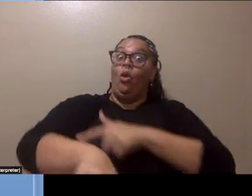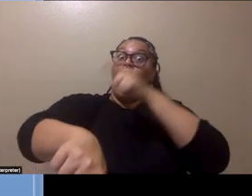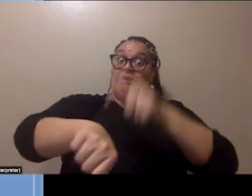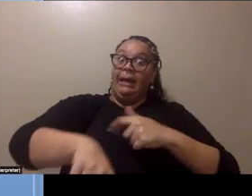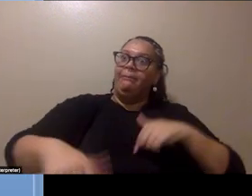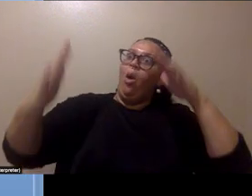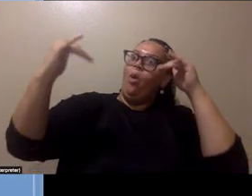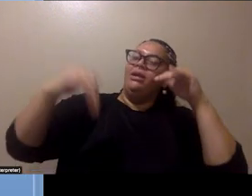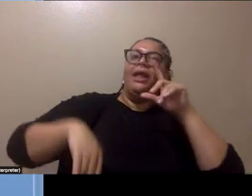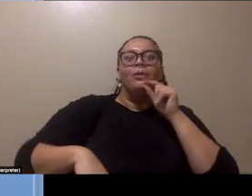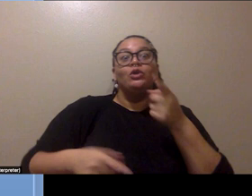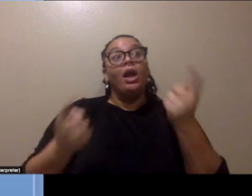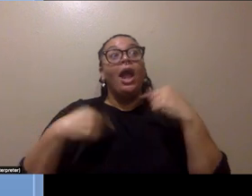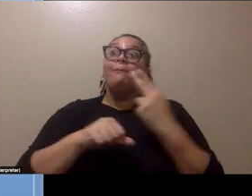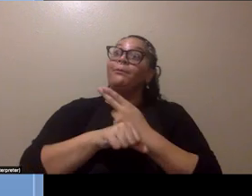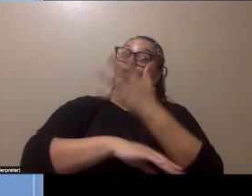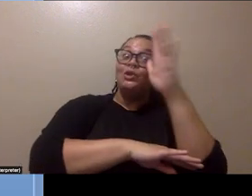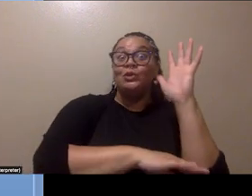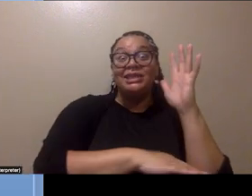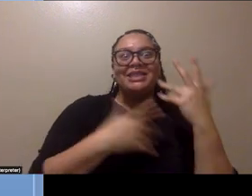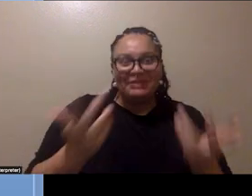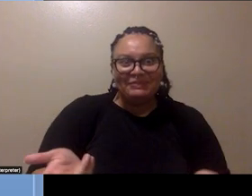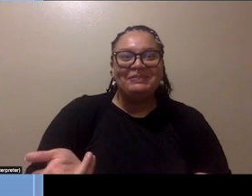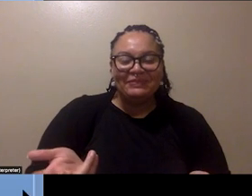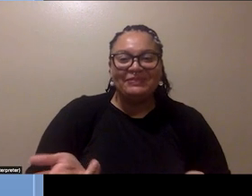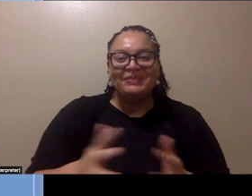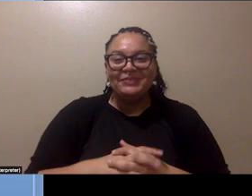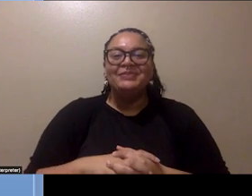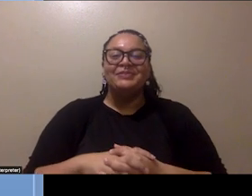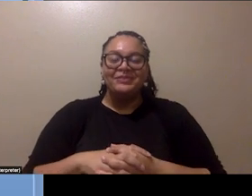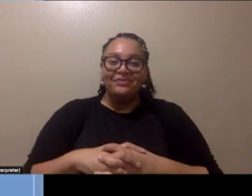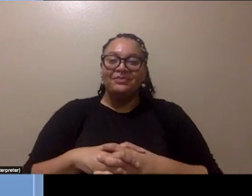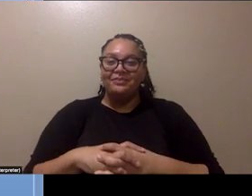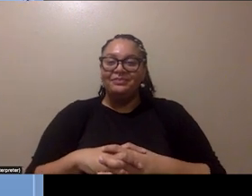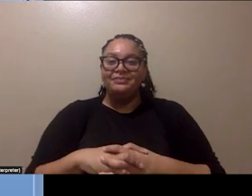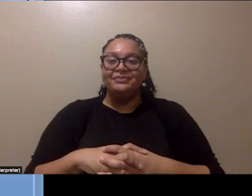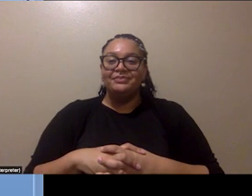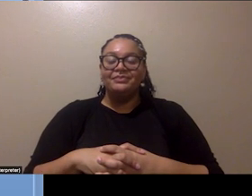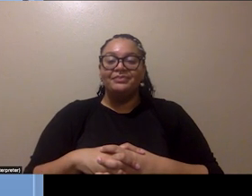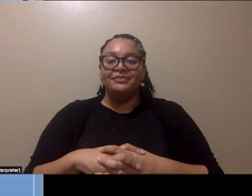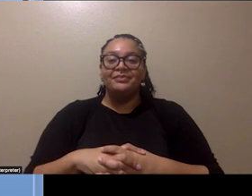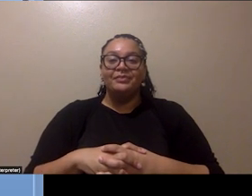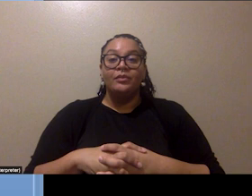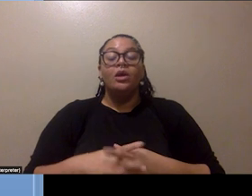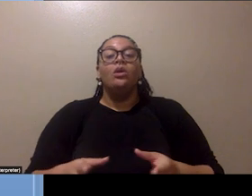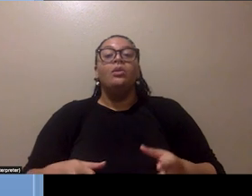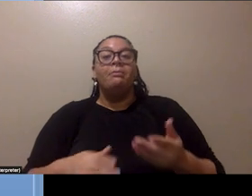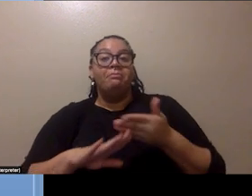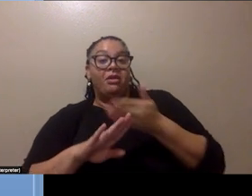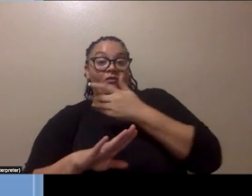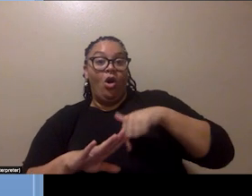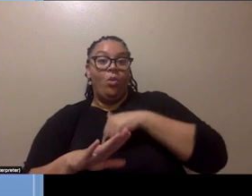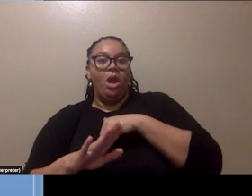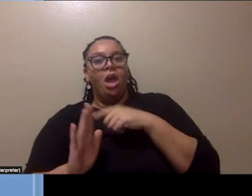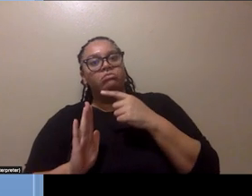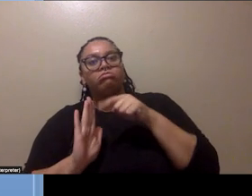woods staring at dead trees and hoping that birds will come and use them. Whoops. We go back one slide here. So before